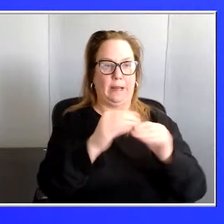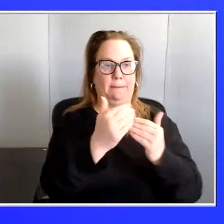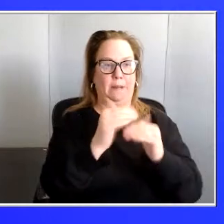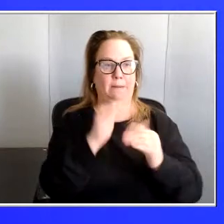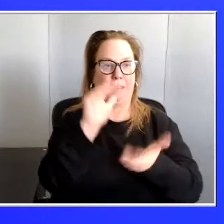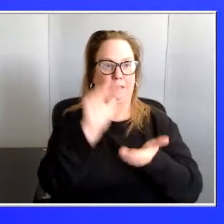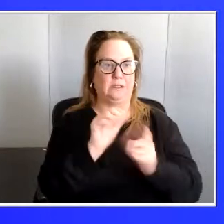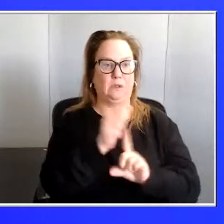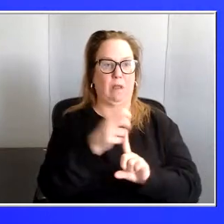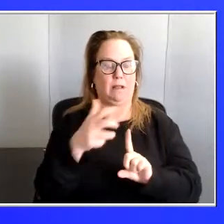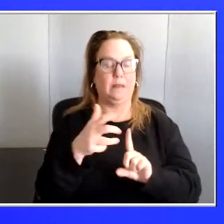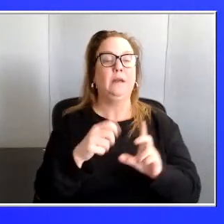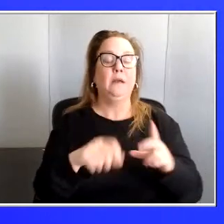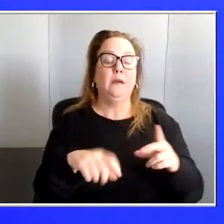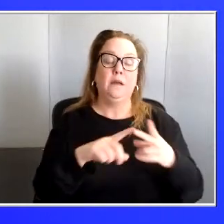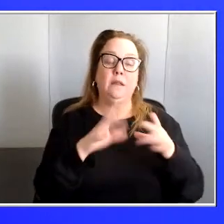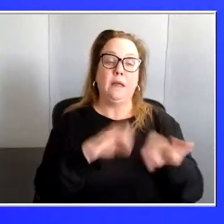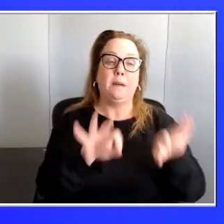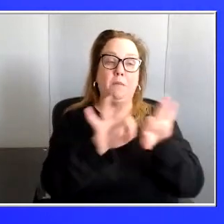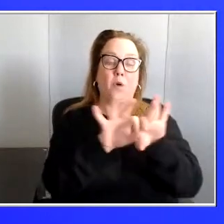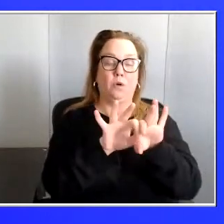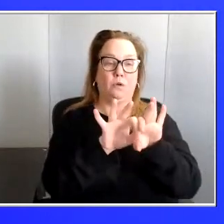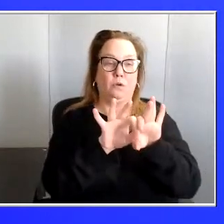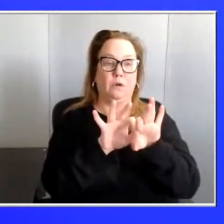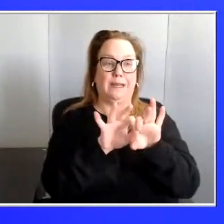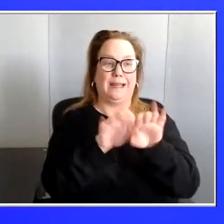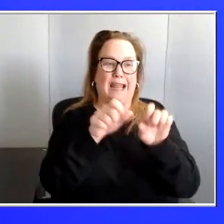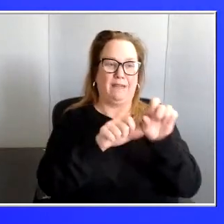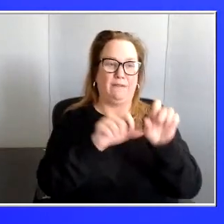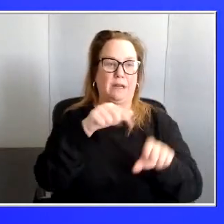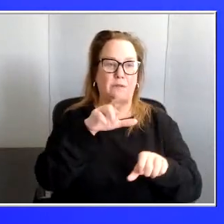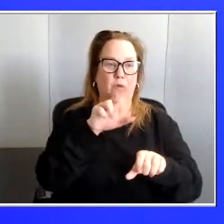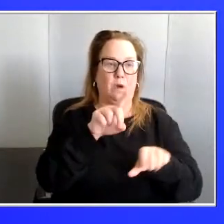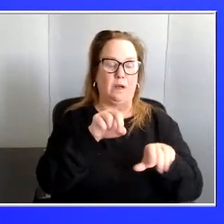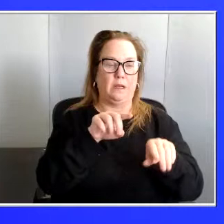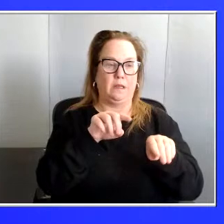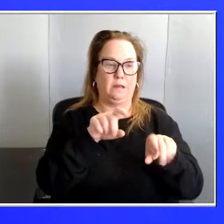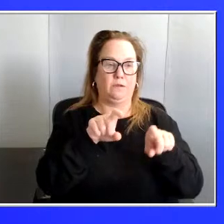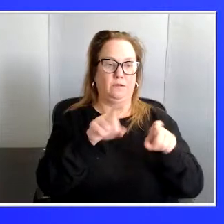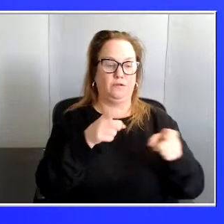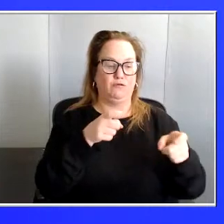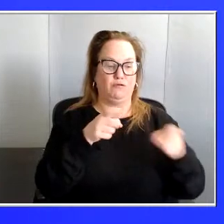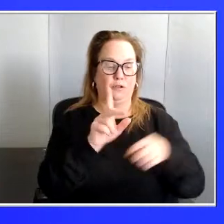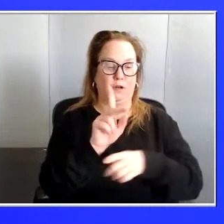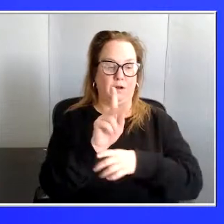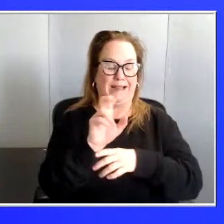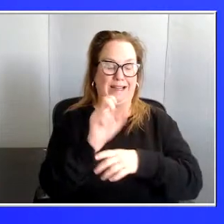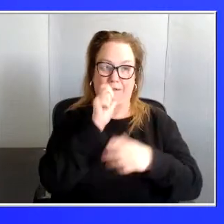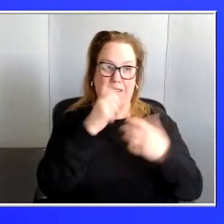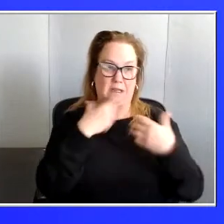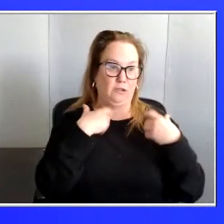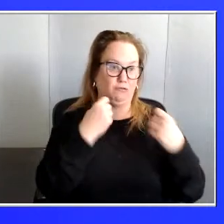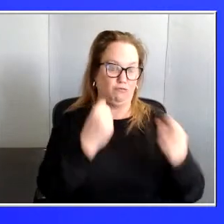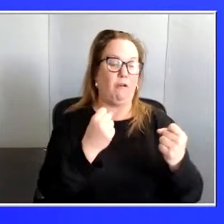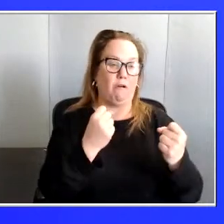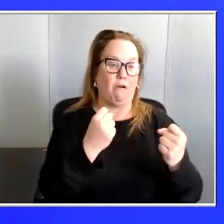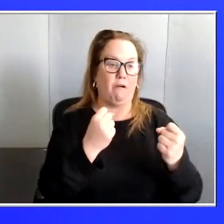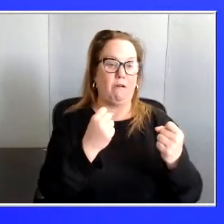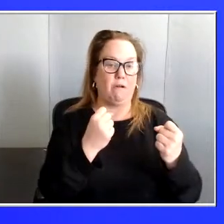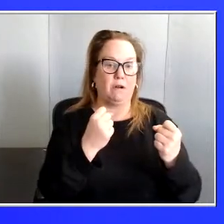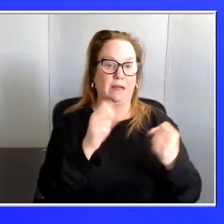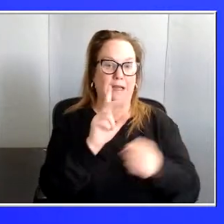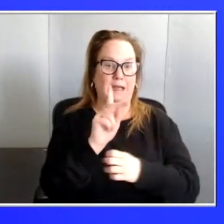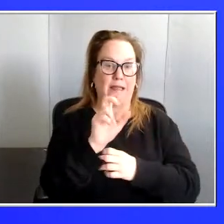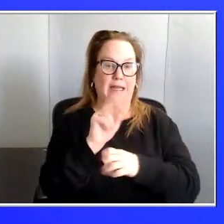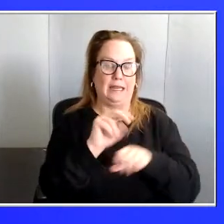The importance to this is that every time we take a step, the quad gives us control of our knee. If our quad's not strong and not turned on, then that knee can